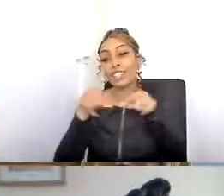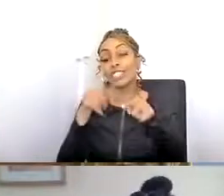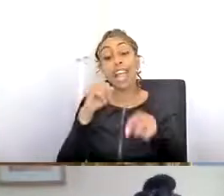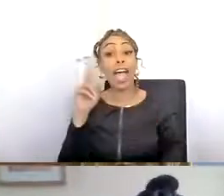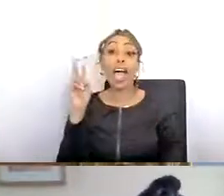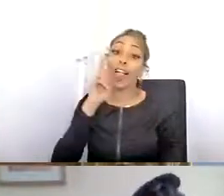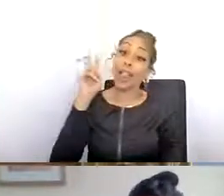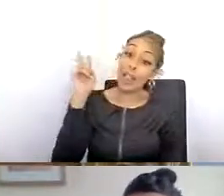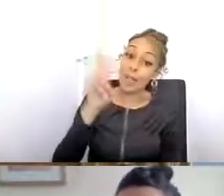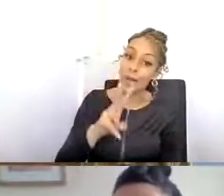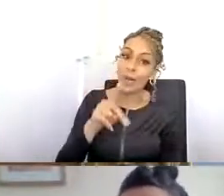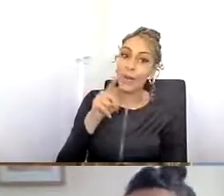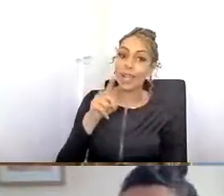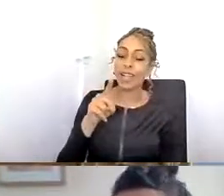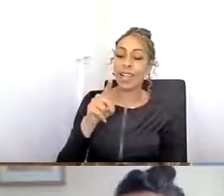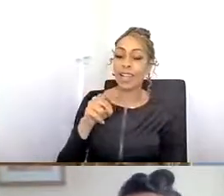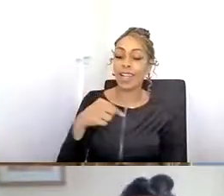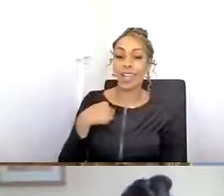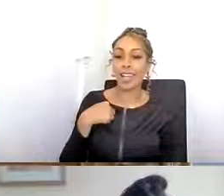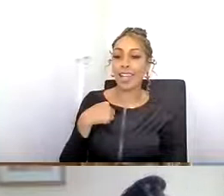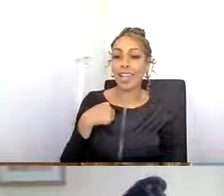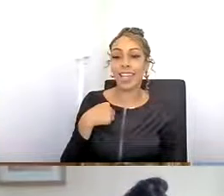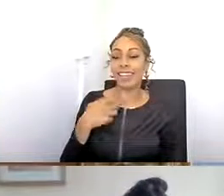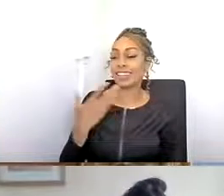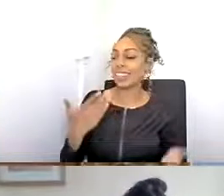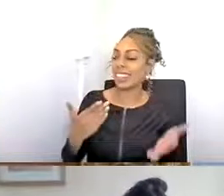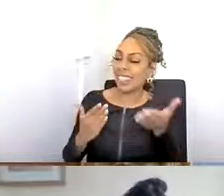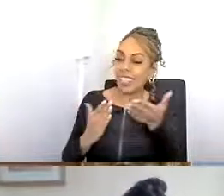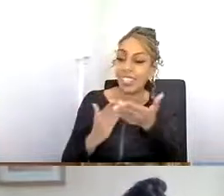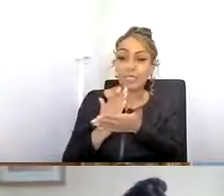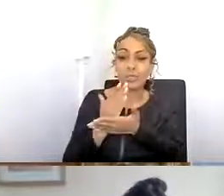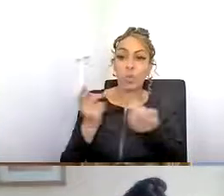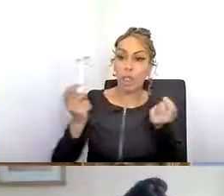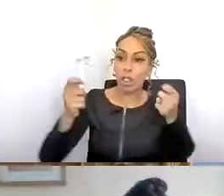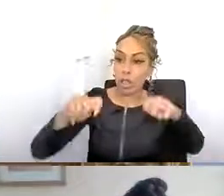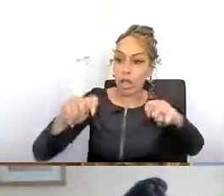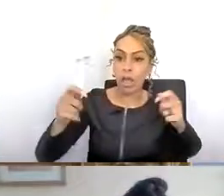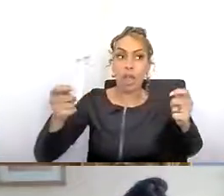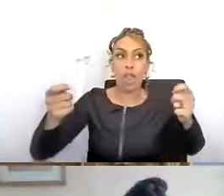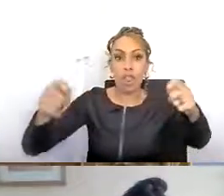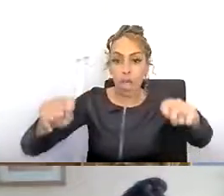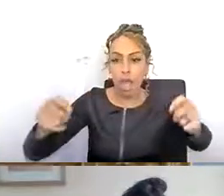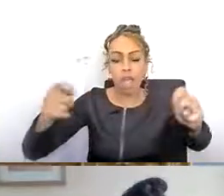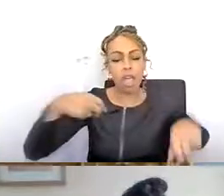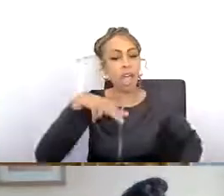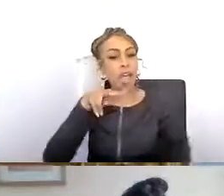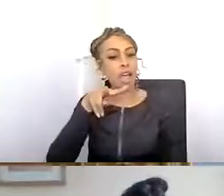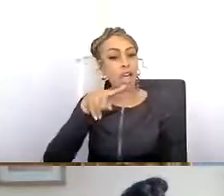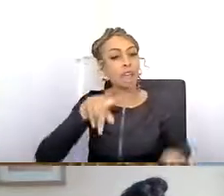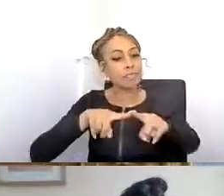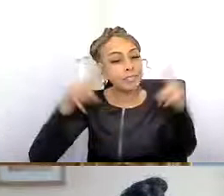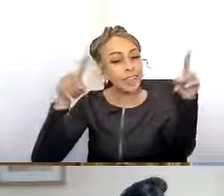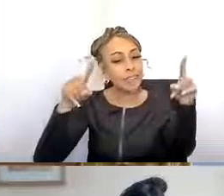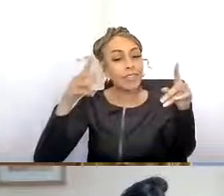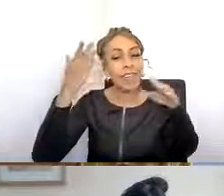this painting, and we've all lived through the series of lockdowns, I'm perhaps thinking about it in a different way that I looked at